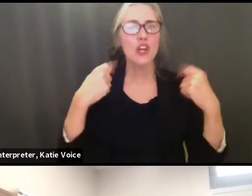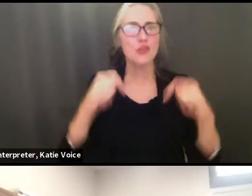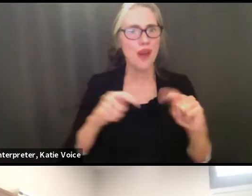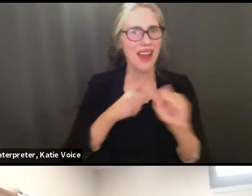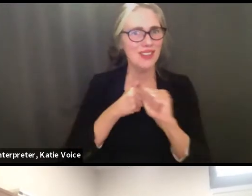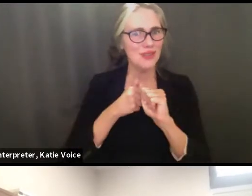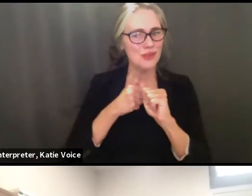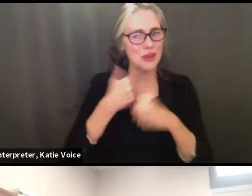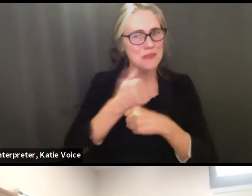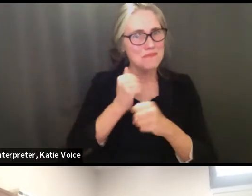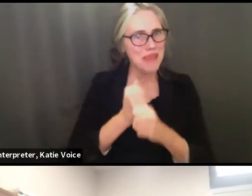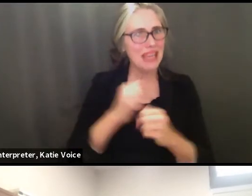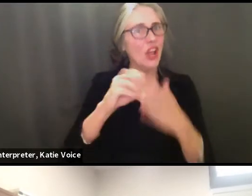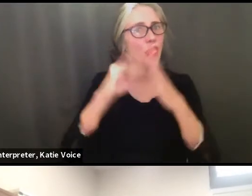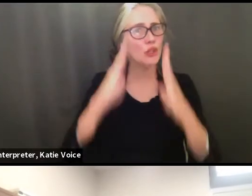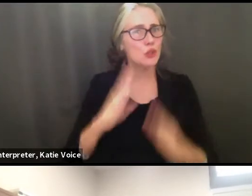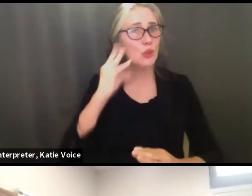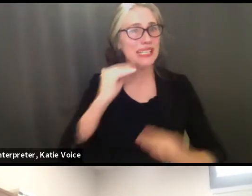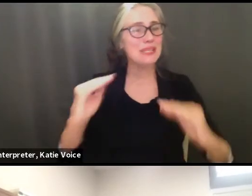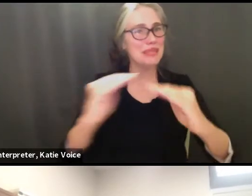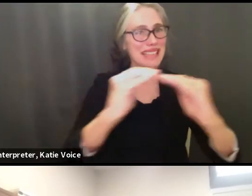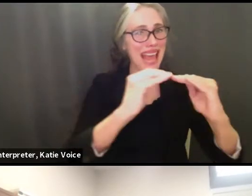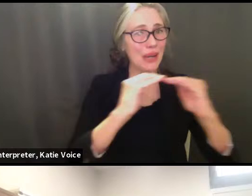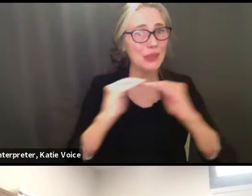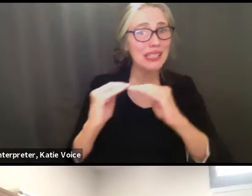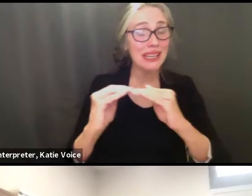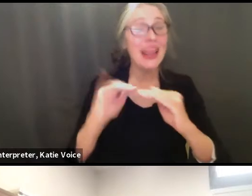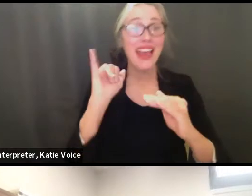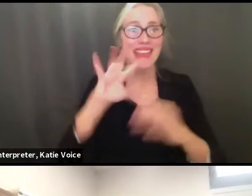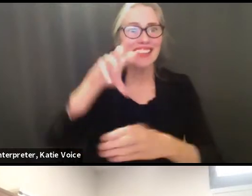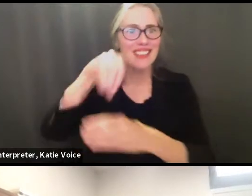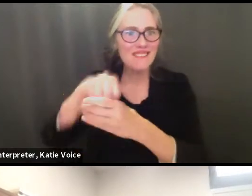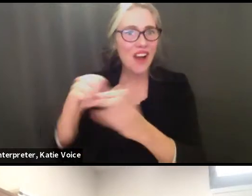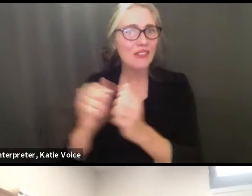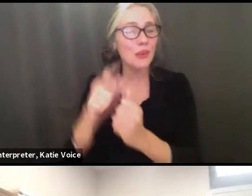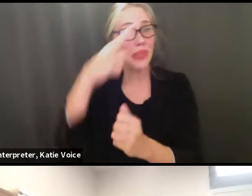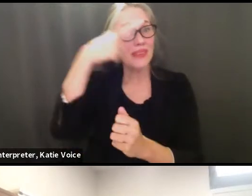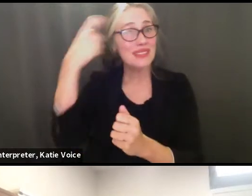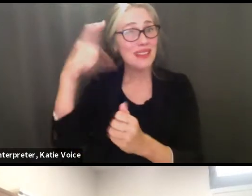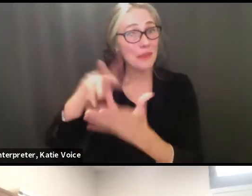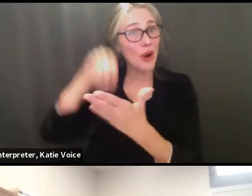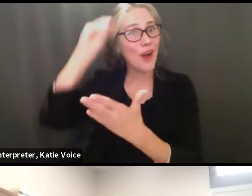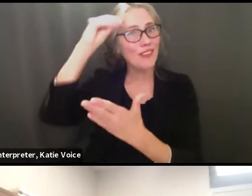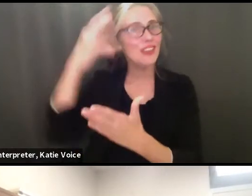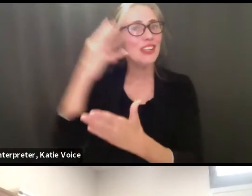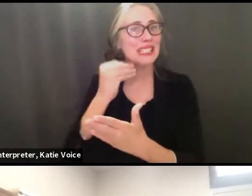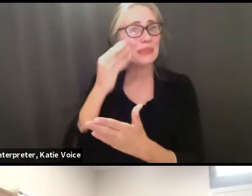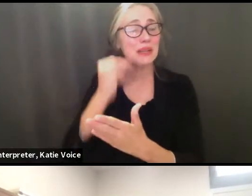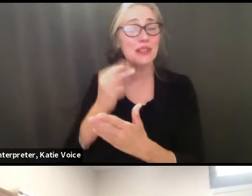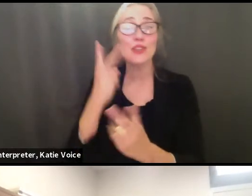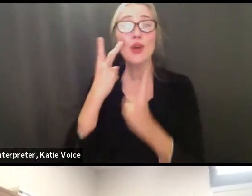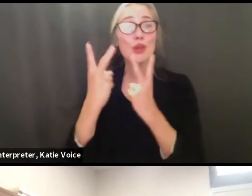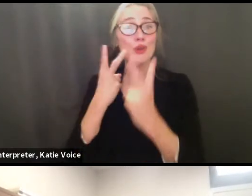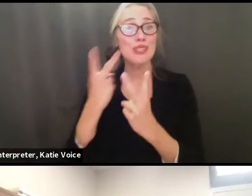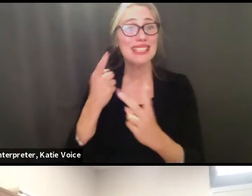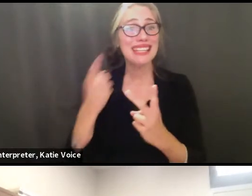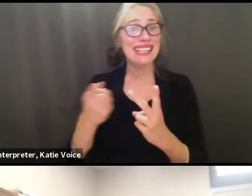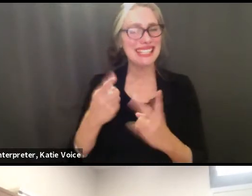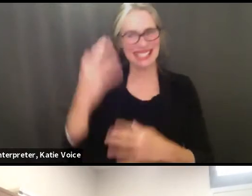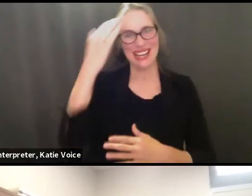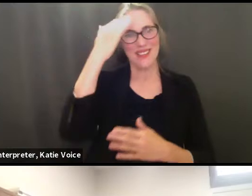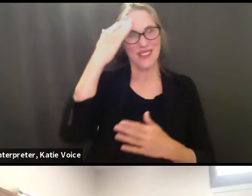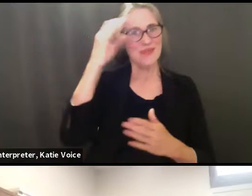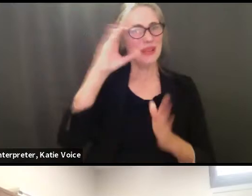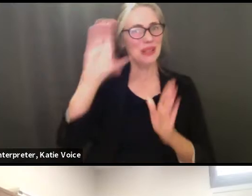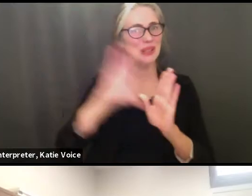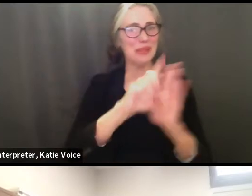part of our work with Summer of Learning, that it touches on many of the pieces that you see in this by now familiar graphic.